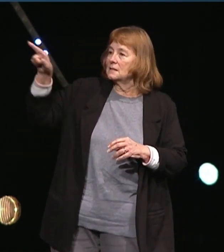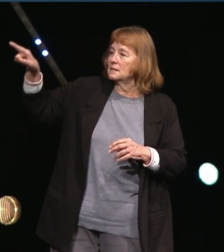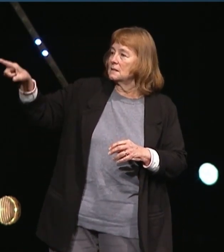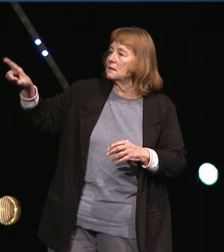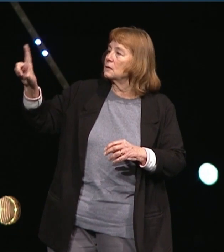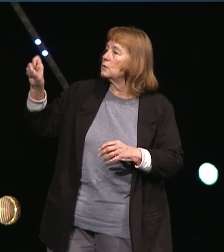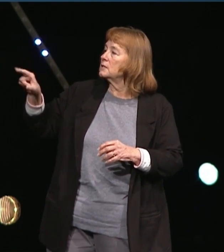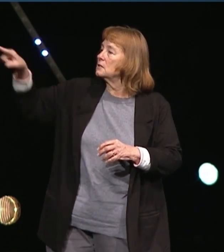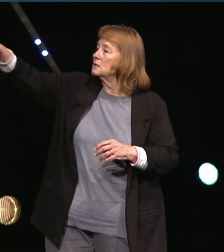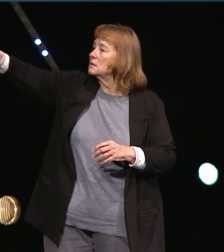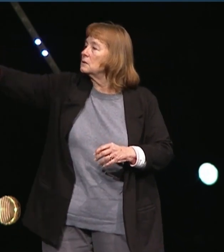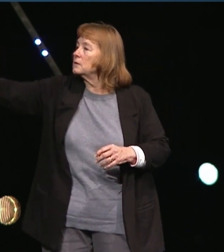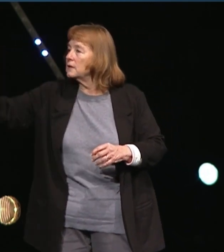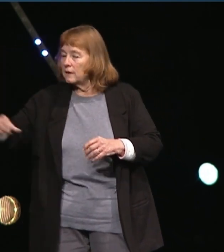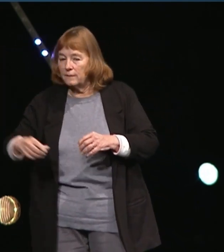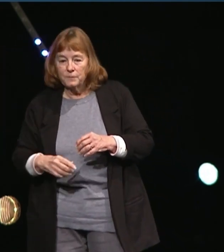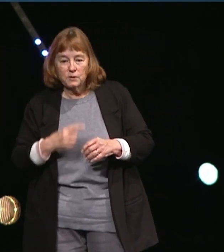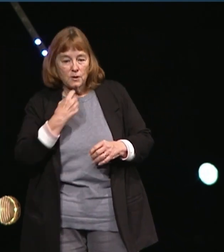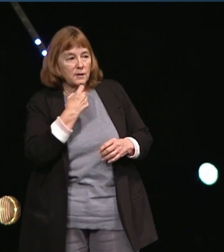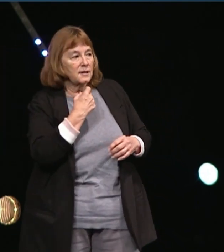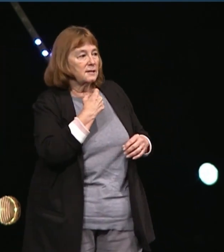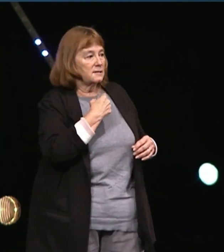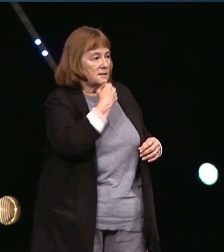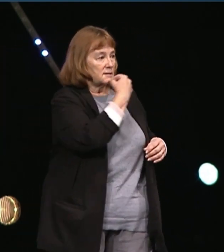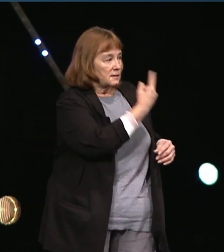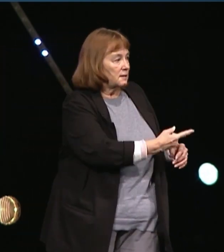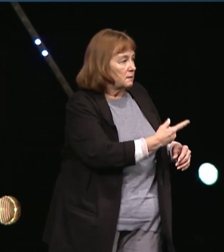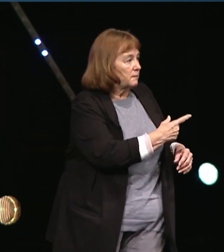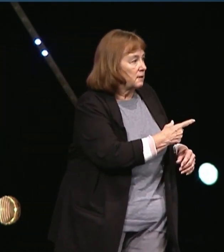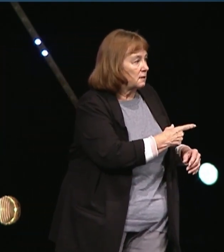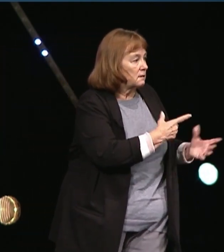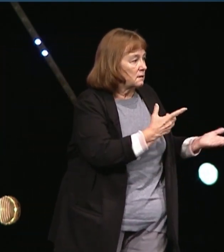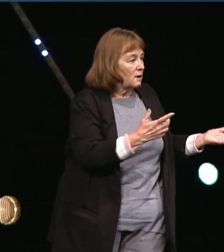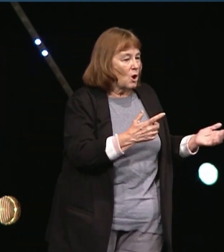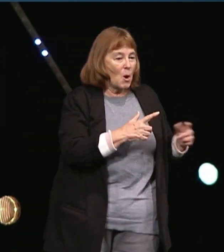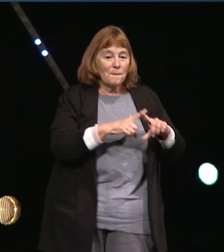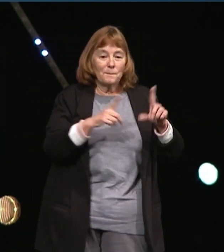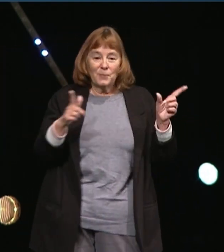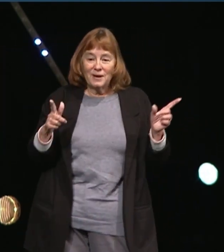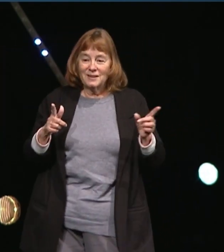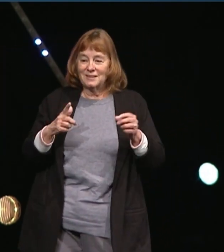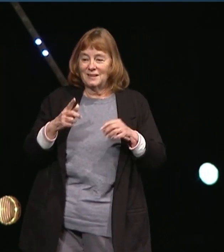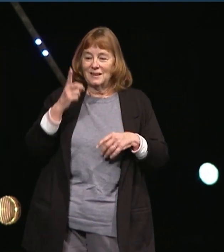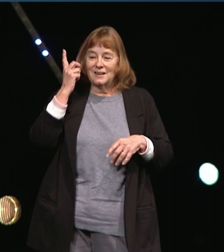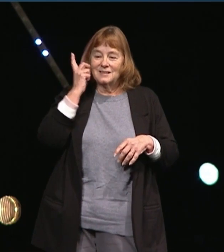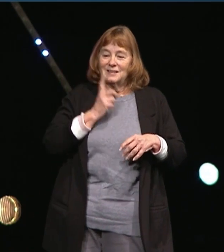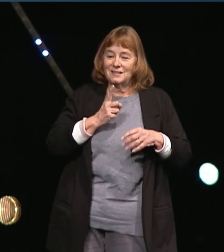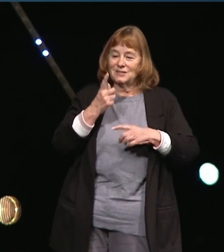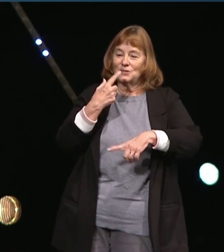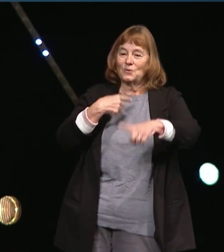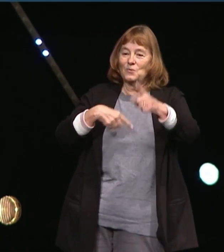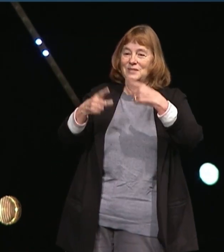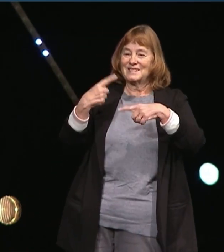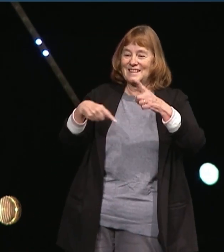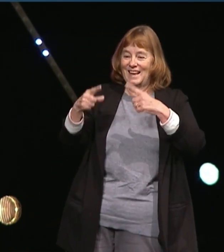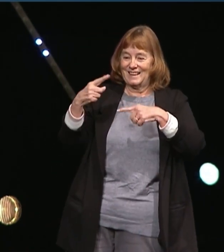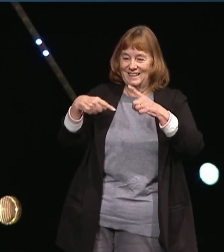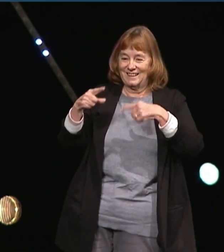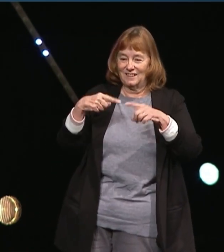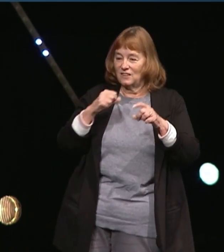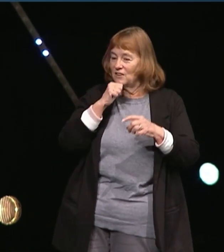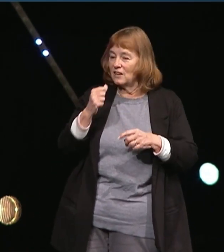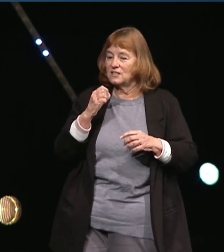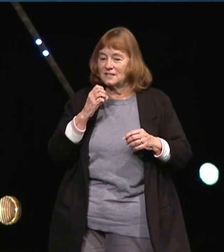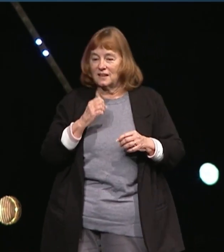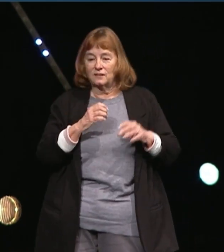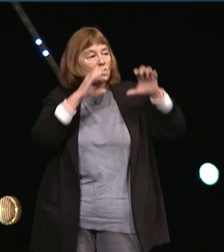aisle, like about right there. And so he was answering me the question. And as he was, you know, he was ever using his hands. So he was